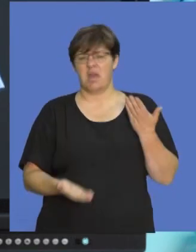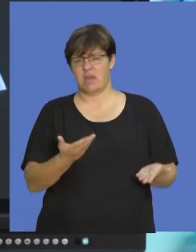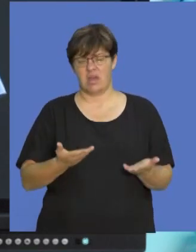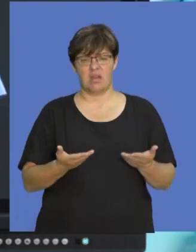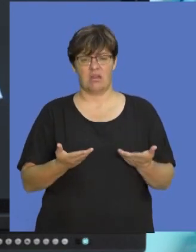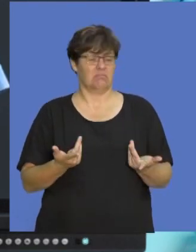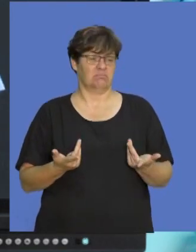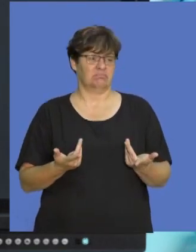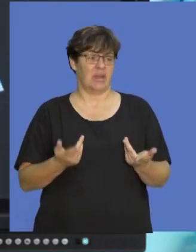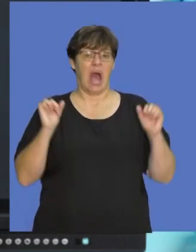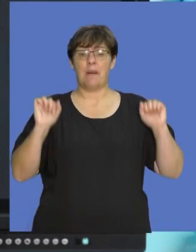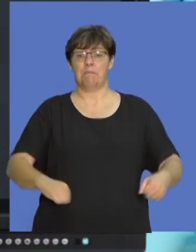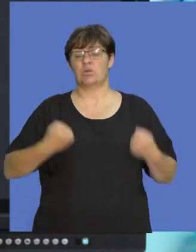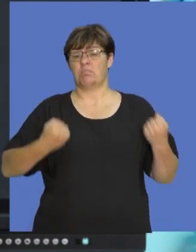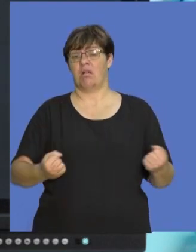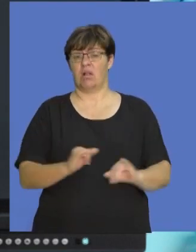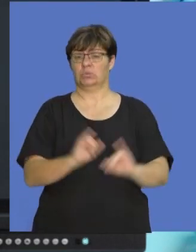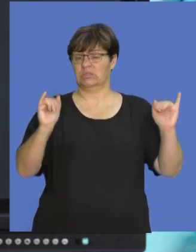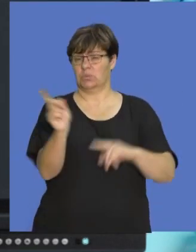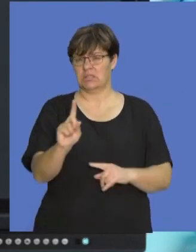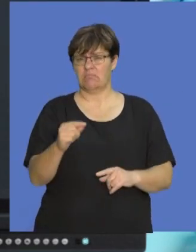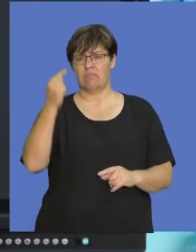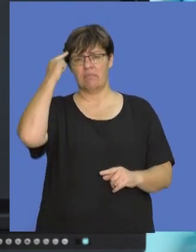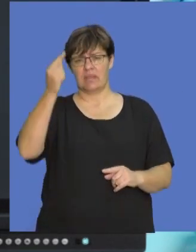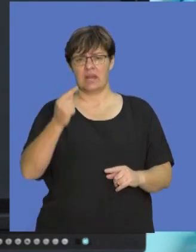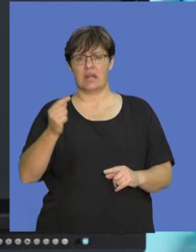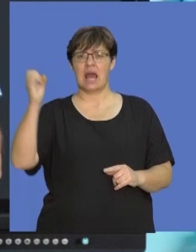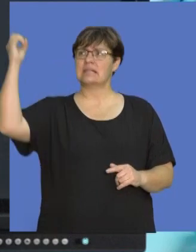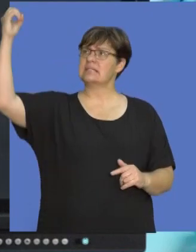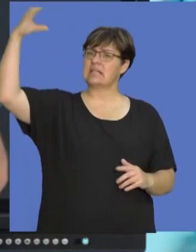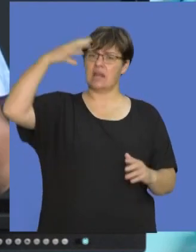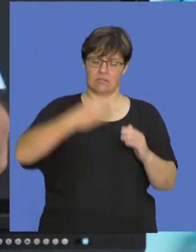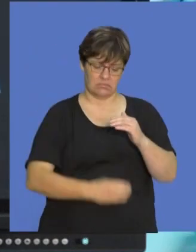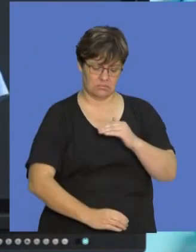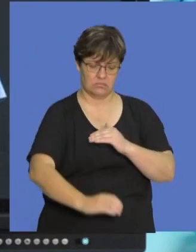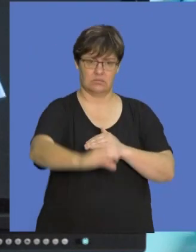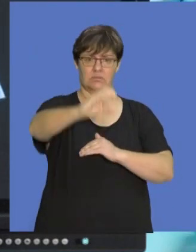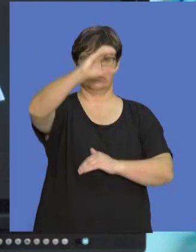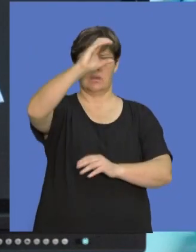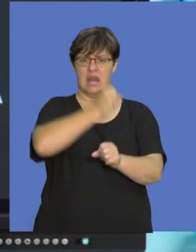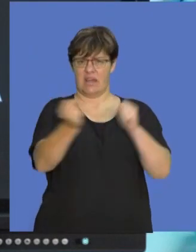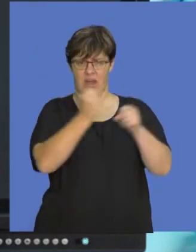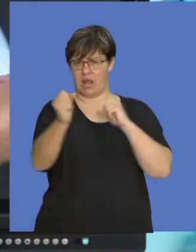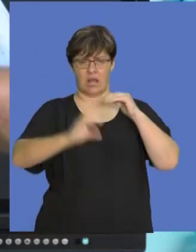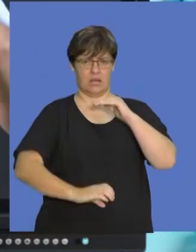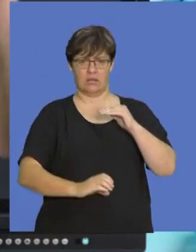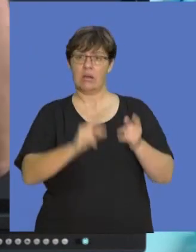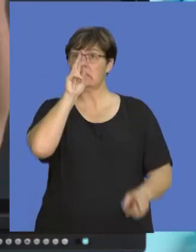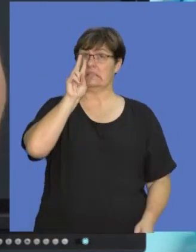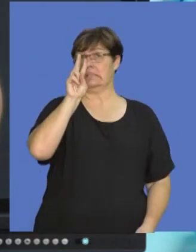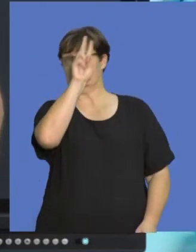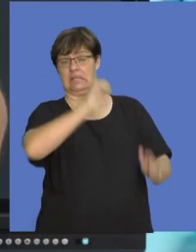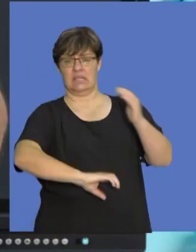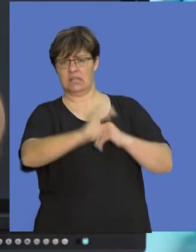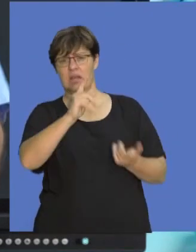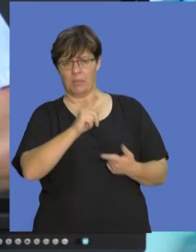Perhaps even more impossible is if we thought about the event of the sun not coming up tomorrow morning. Well, we might not see